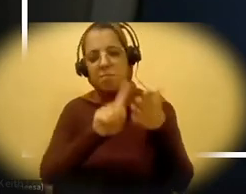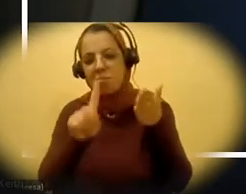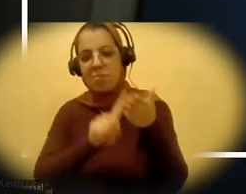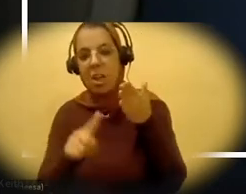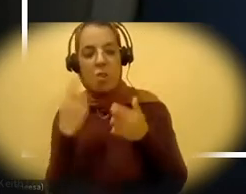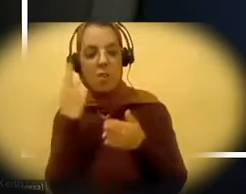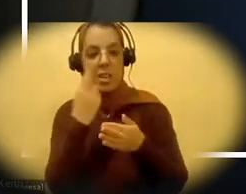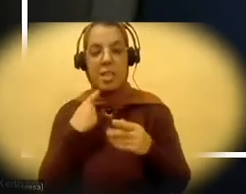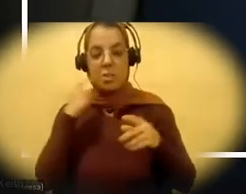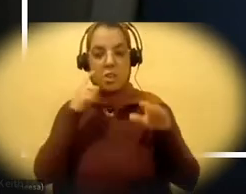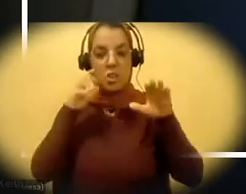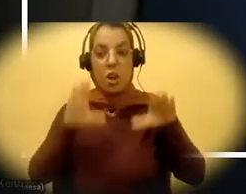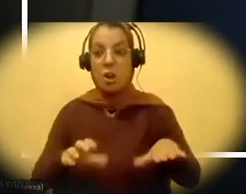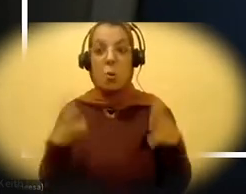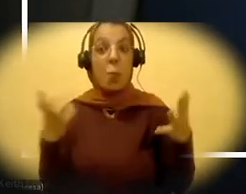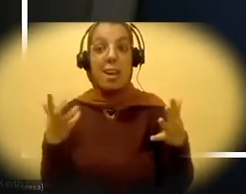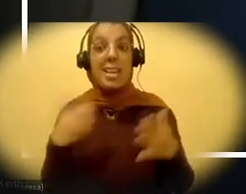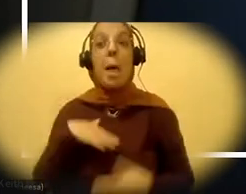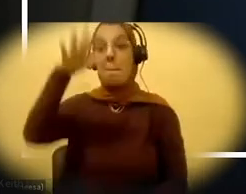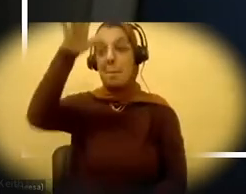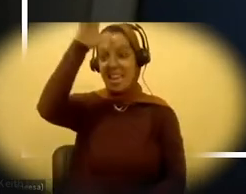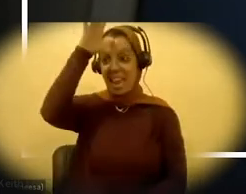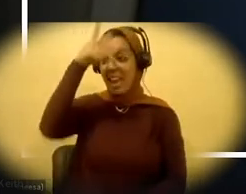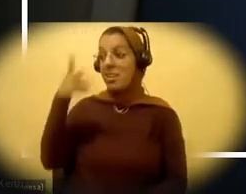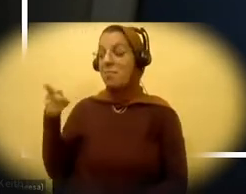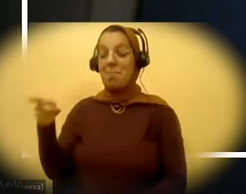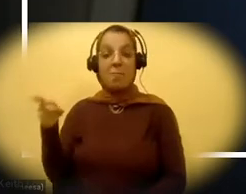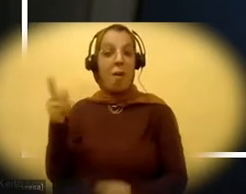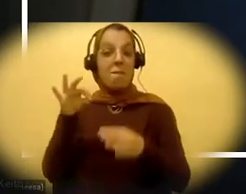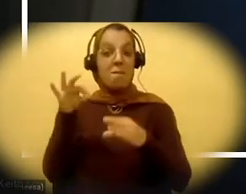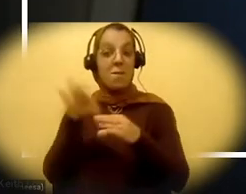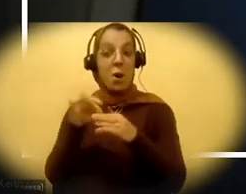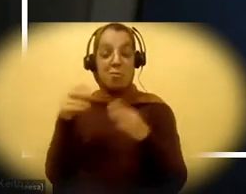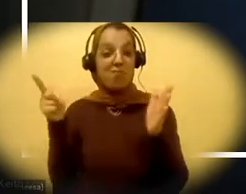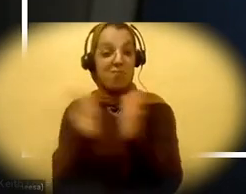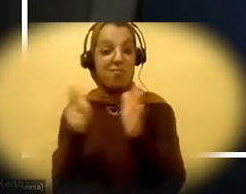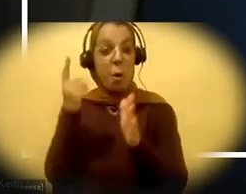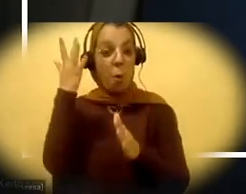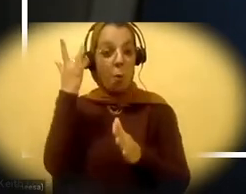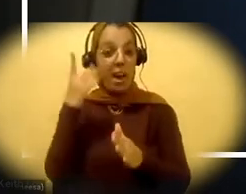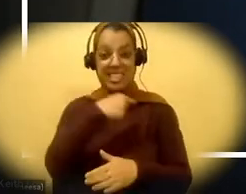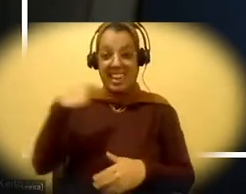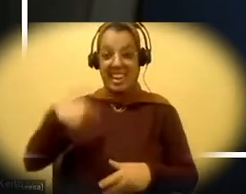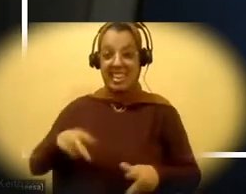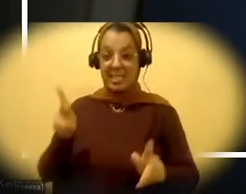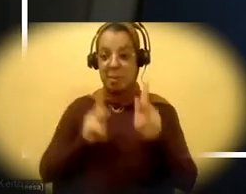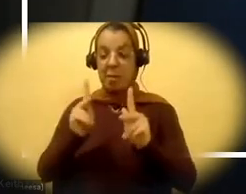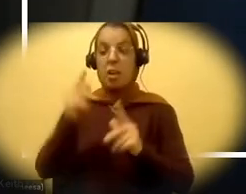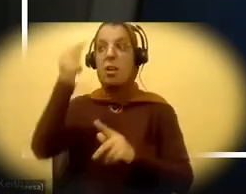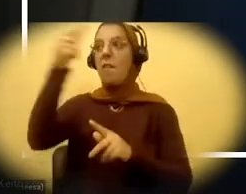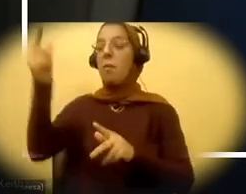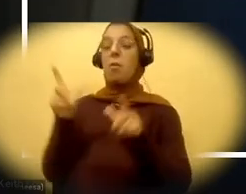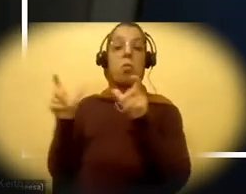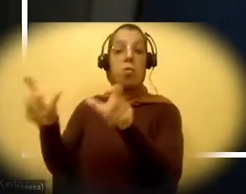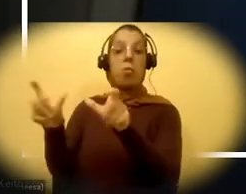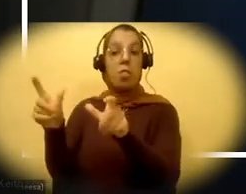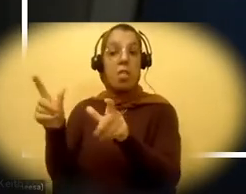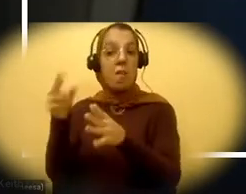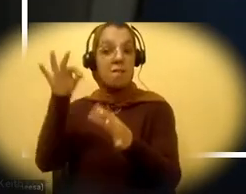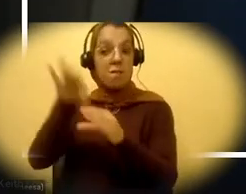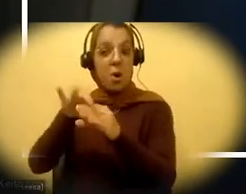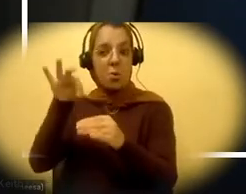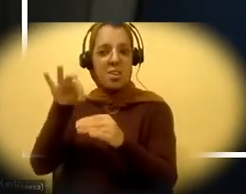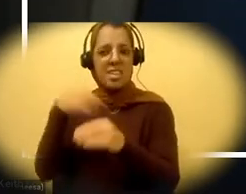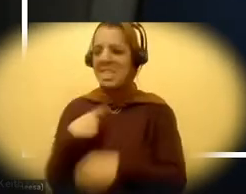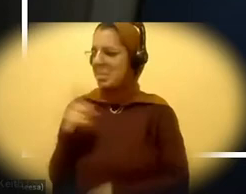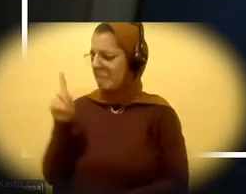dad couldn't vote because the Chinese couldn't vote. And I was shocked. I was really shocked. I go and talk, well, Dad,